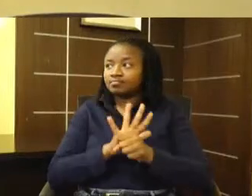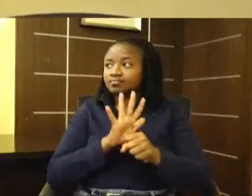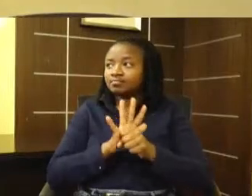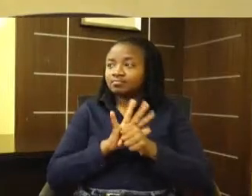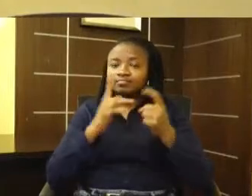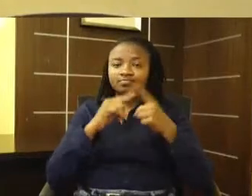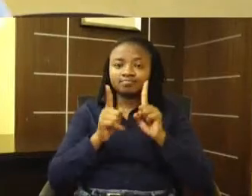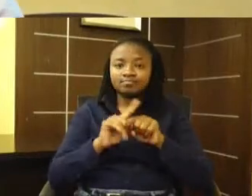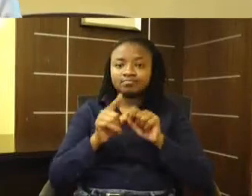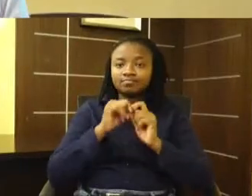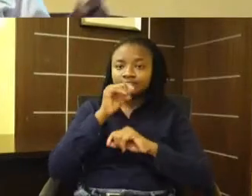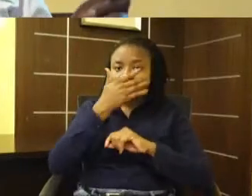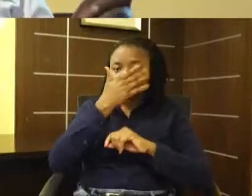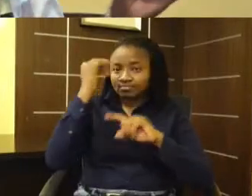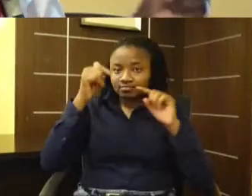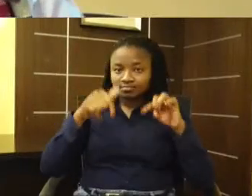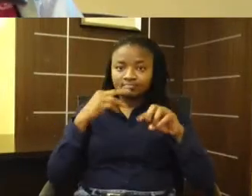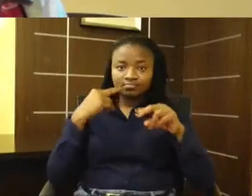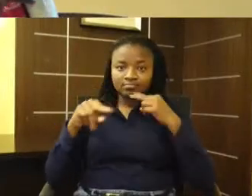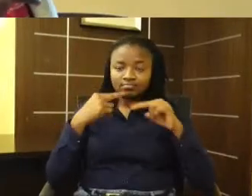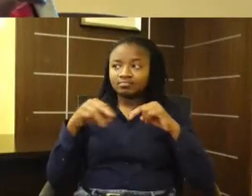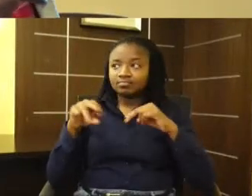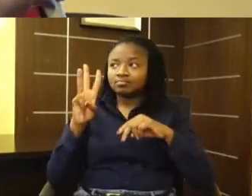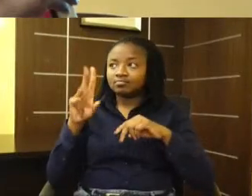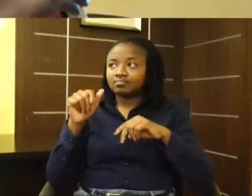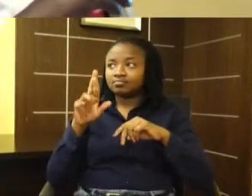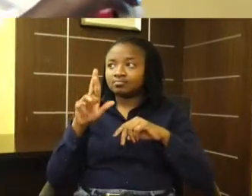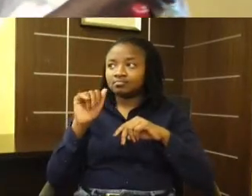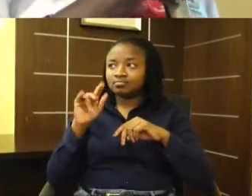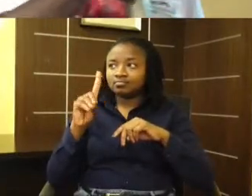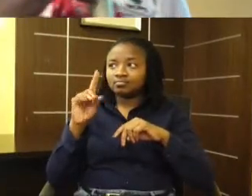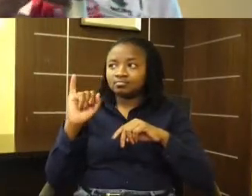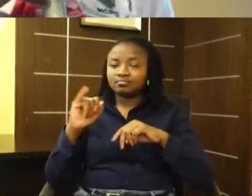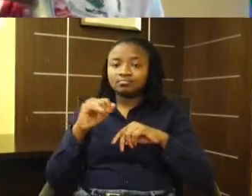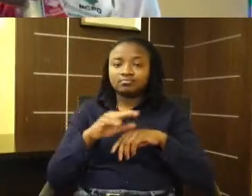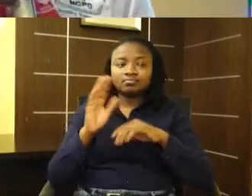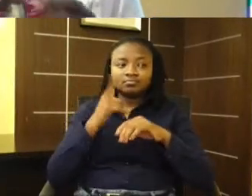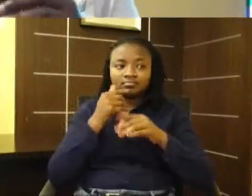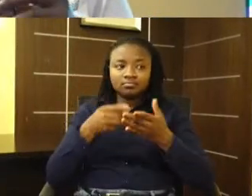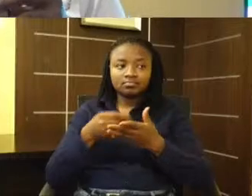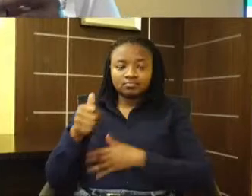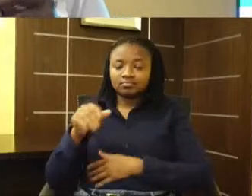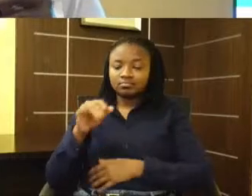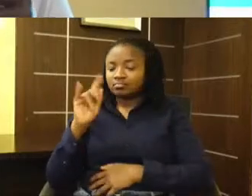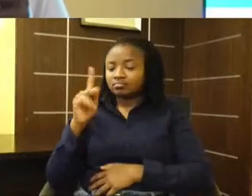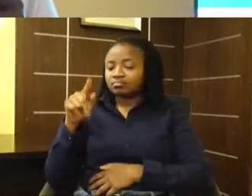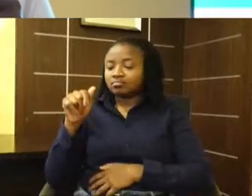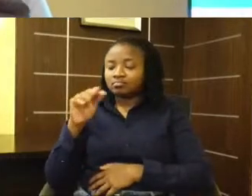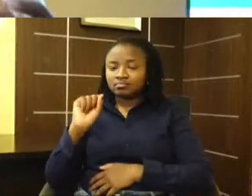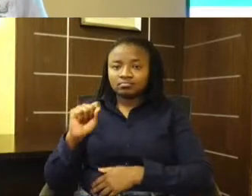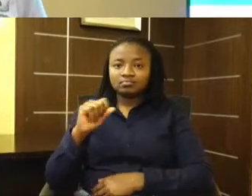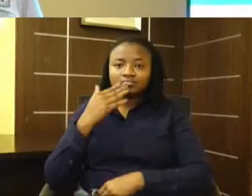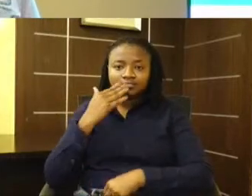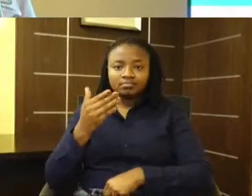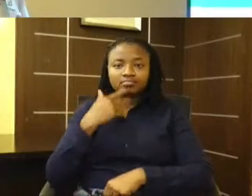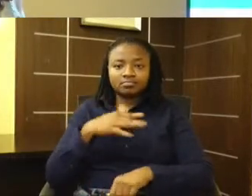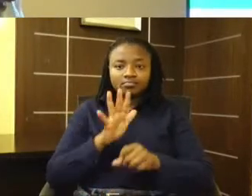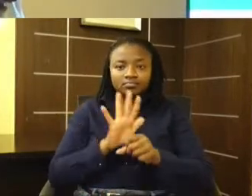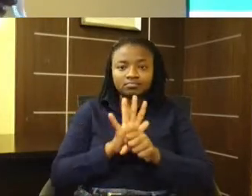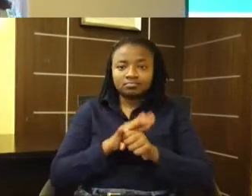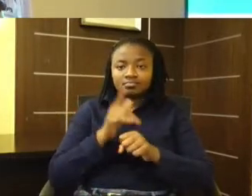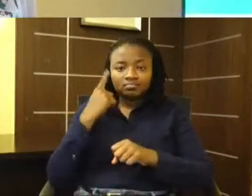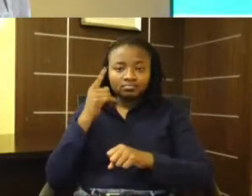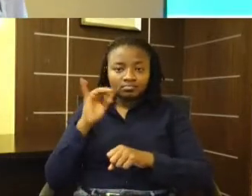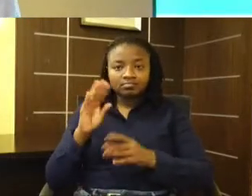forgetting this Waridi, which has been paid by IPAS, and we are very, very grateful for that, and providing the space and